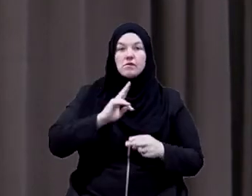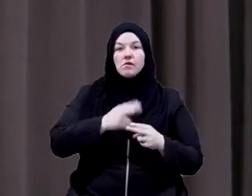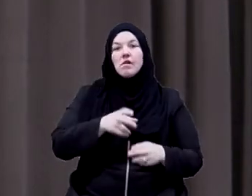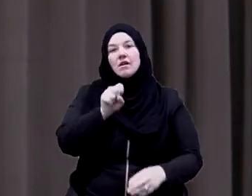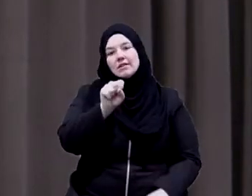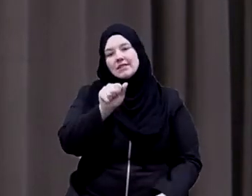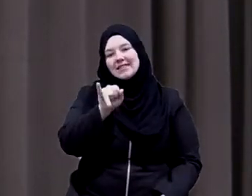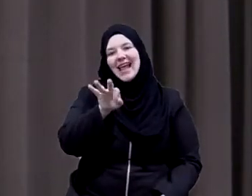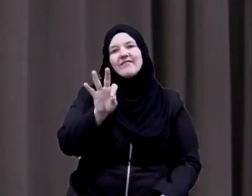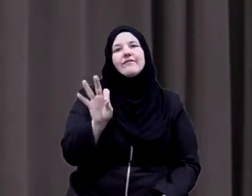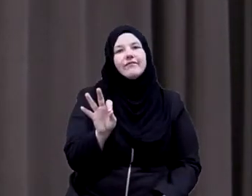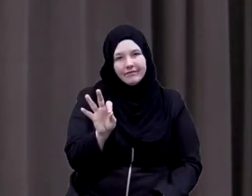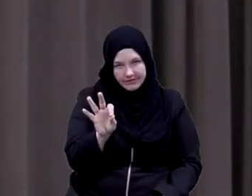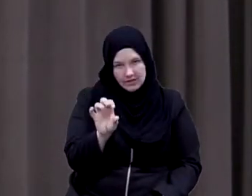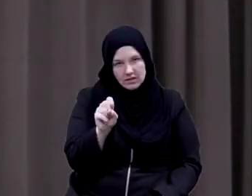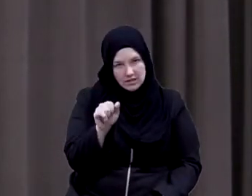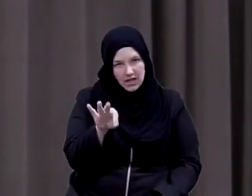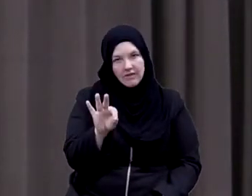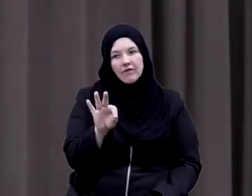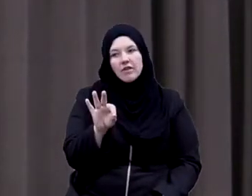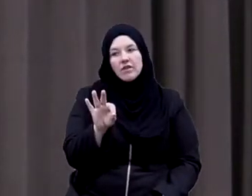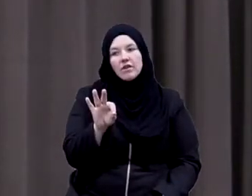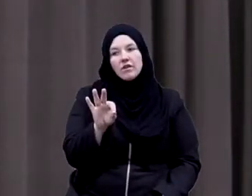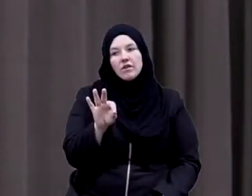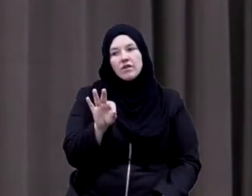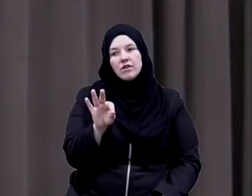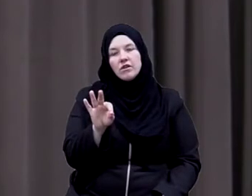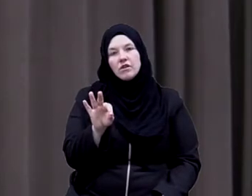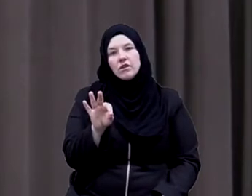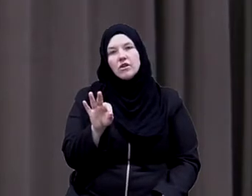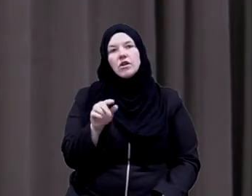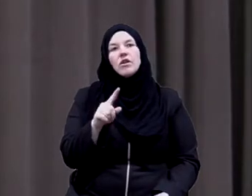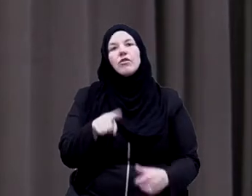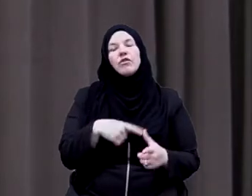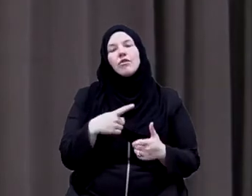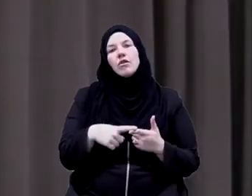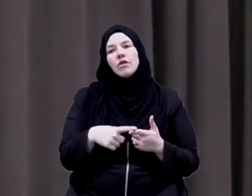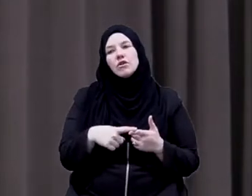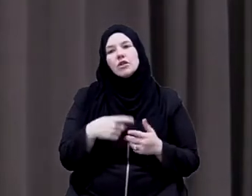Sayfullah al-Maslul, the drawn sword of God.